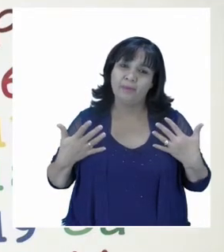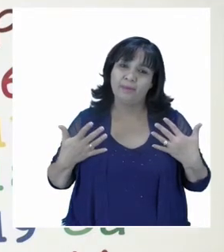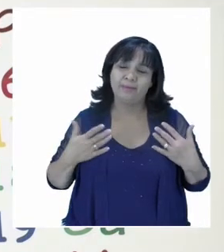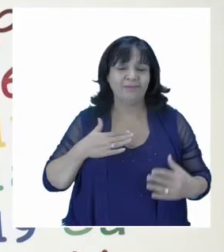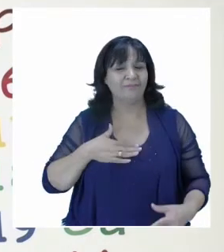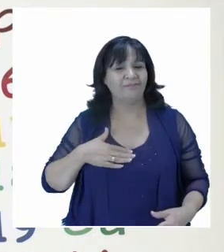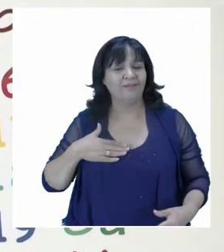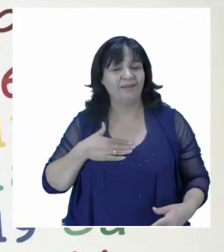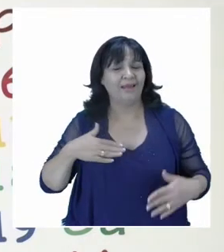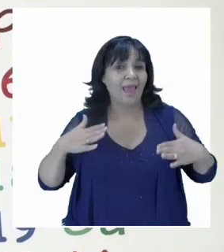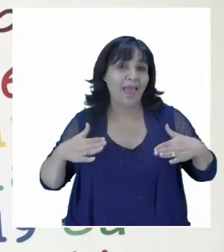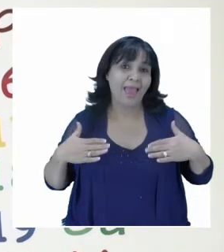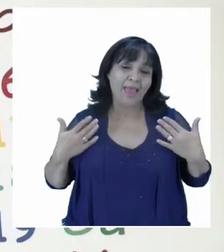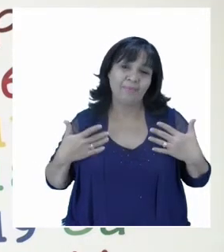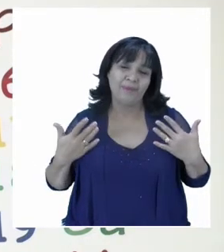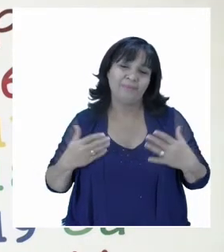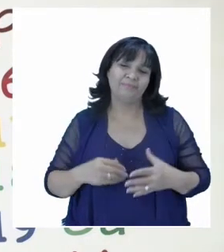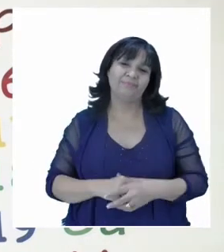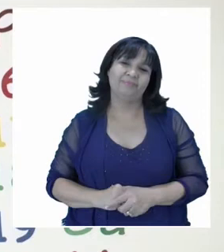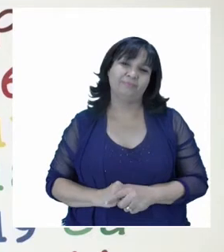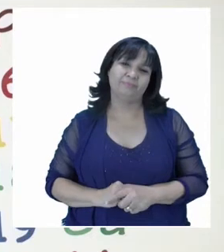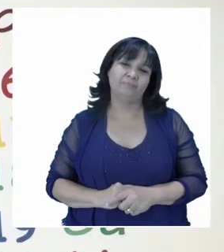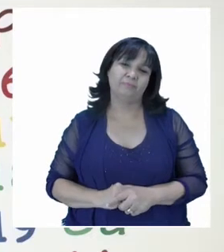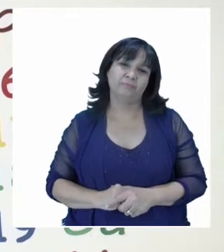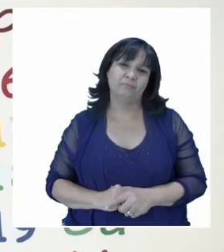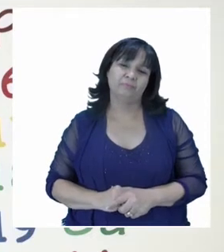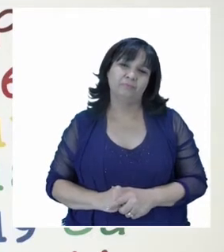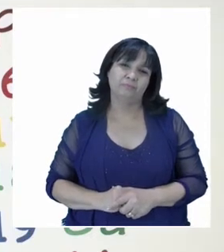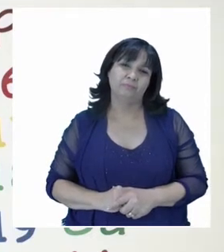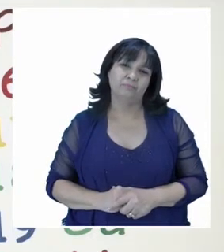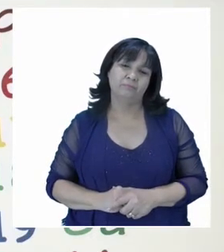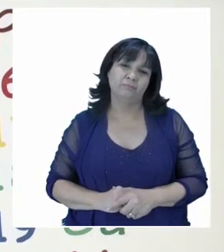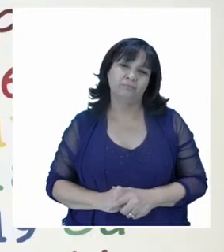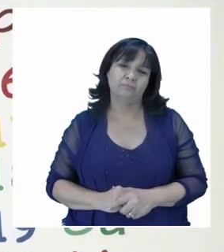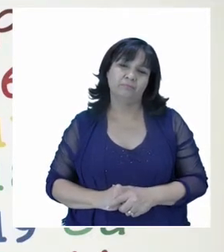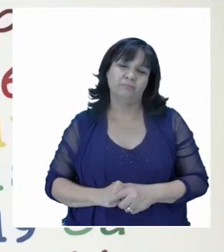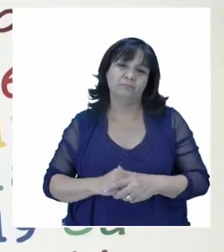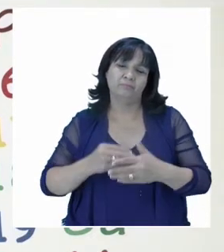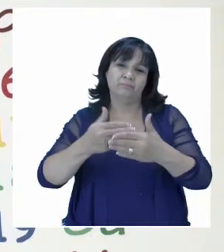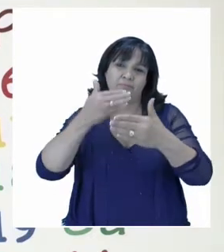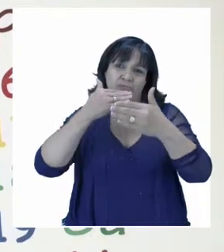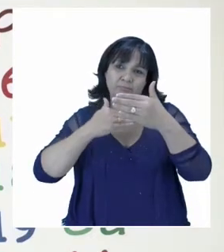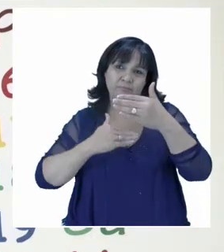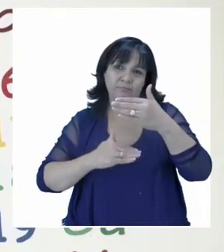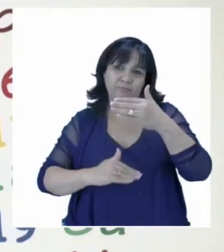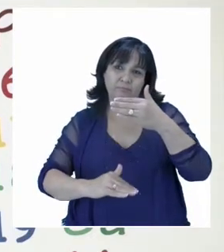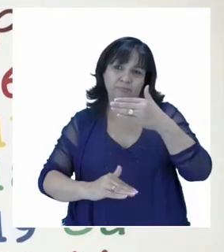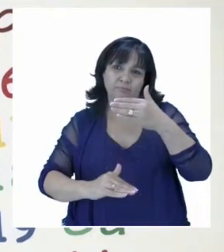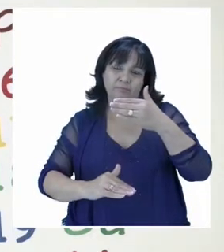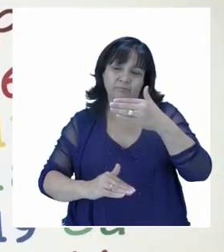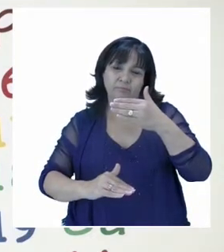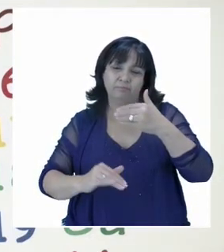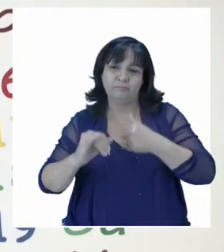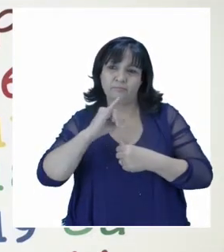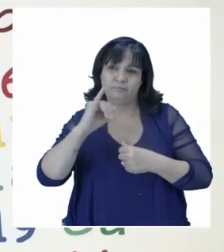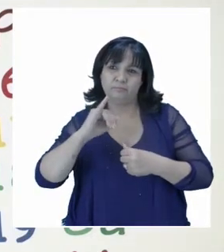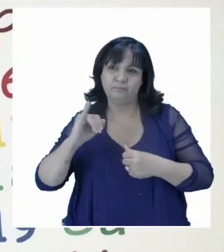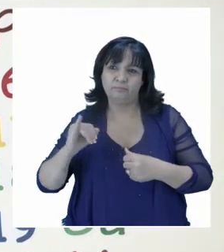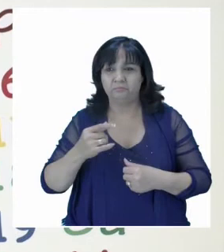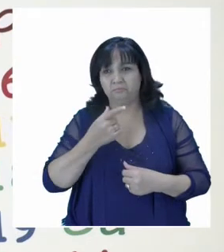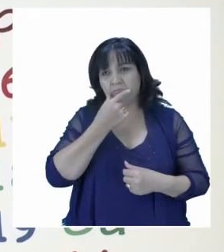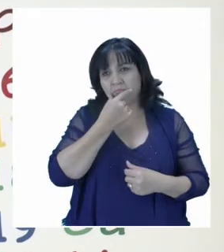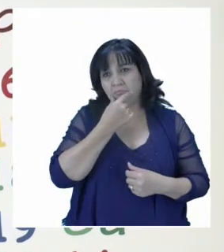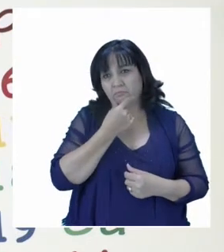feeling happy inside. And at the bottom, you are going to draw your sad face when you